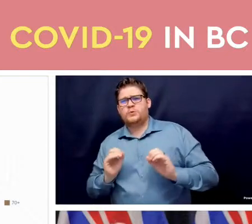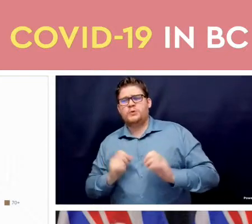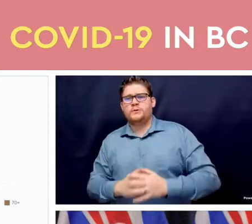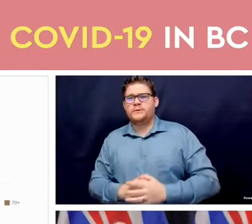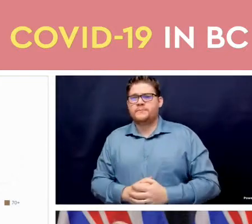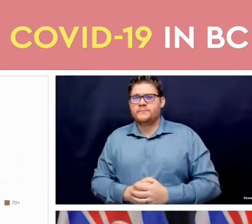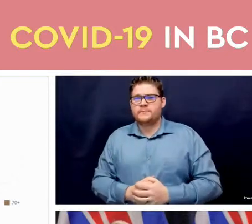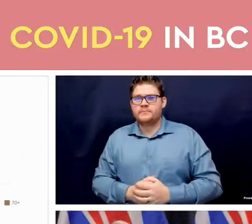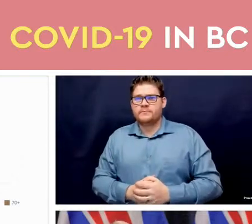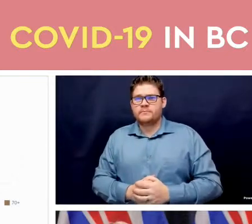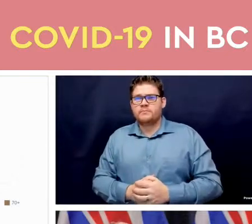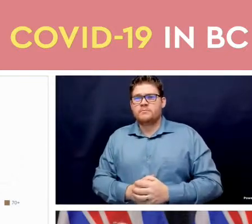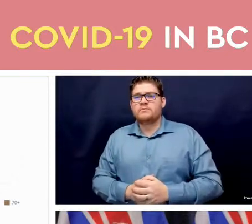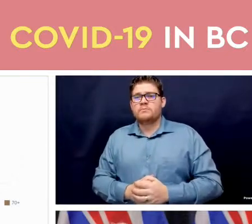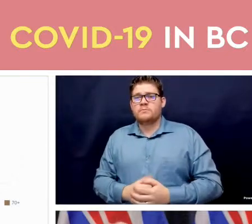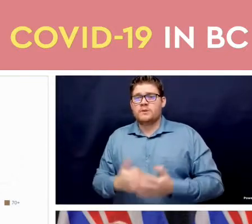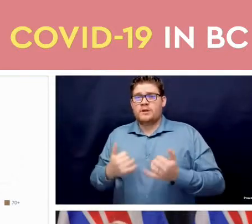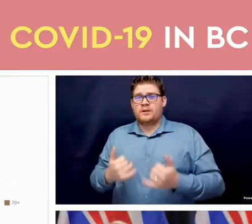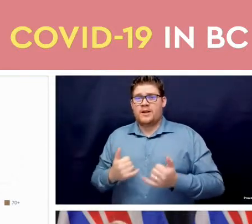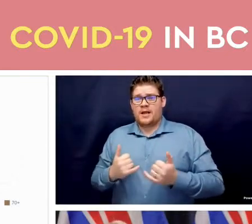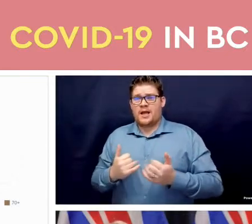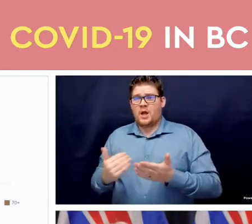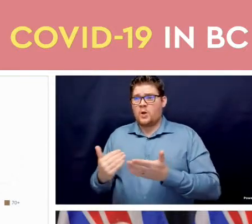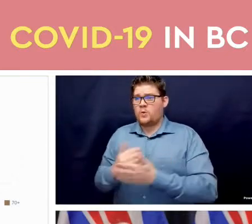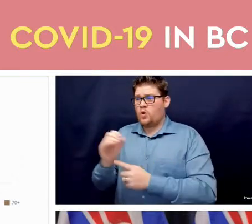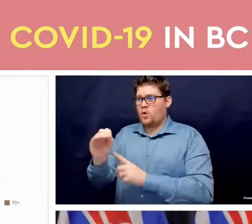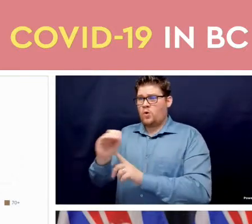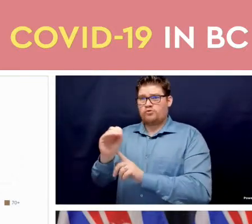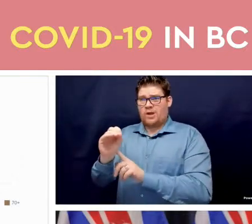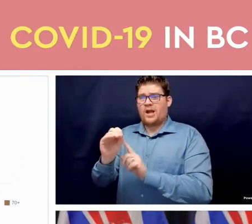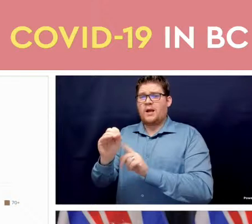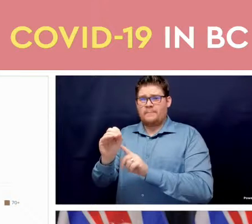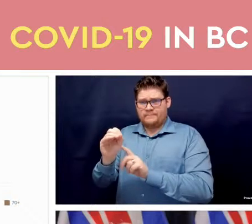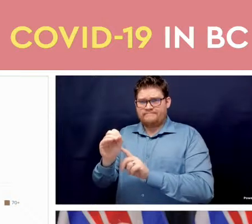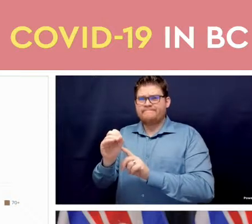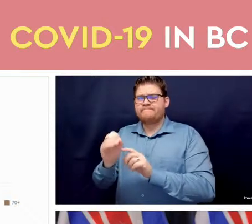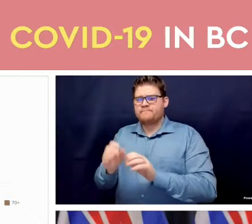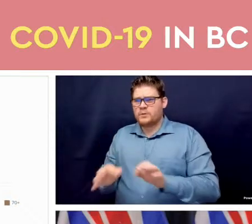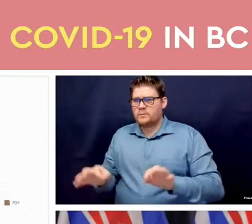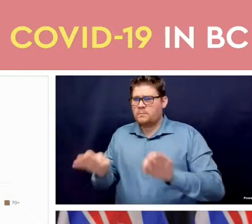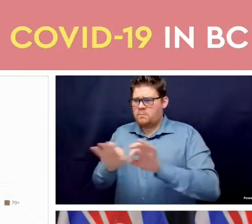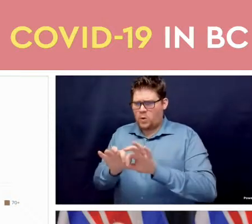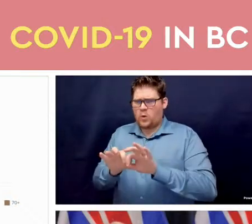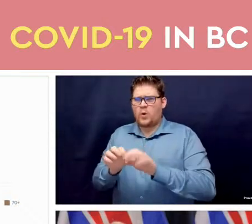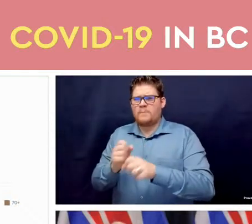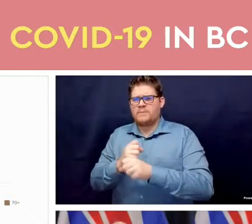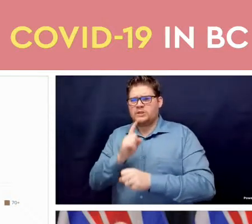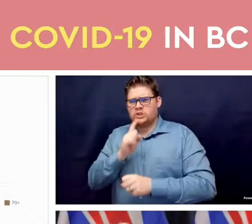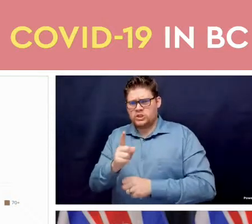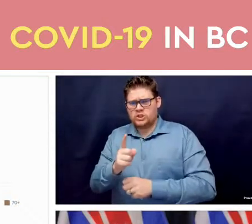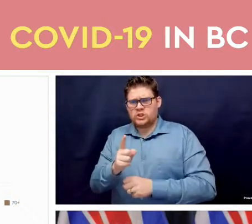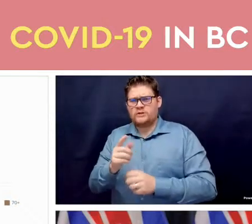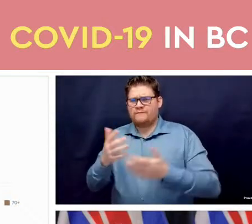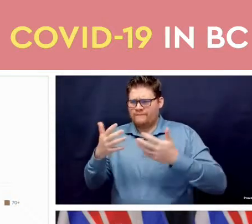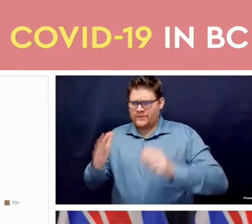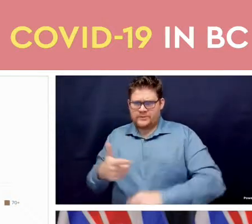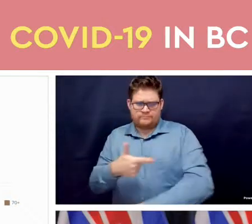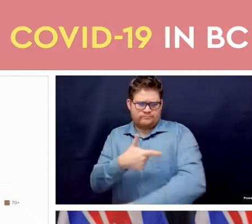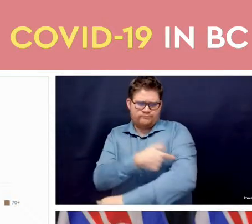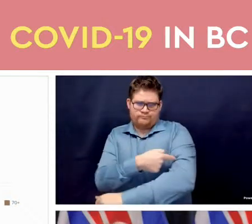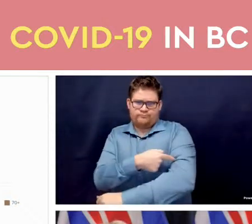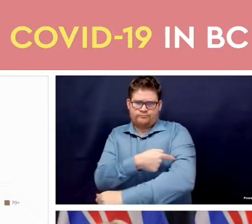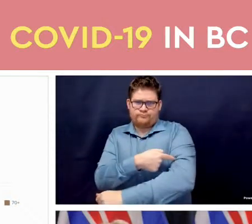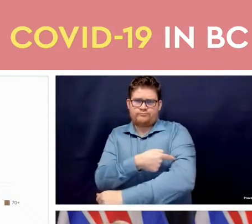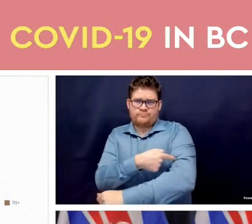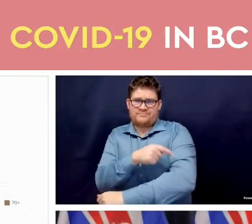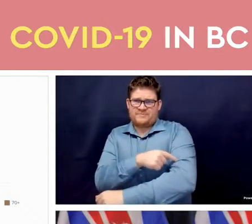enough illness as this new strain is spreading that you'll end up in hospital. Where we're seeing that that little